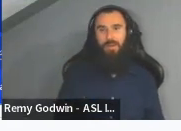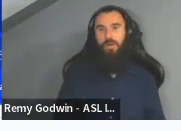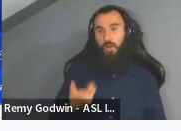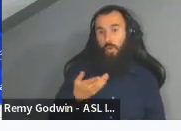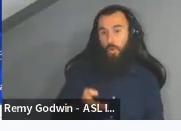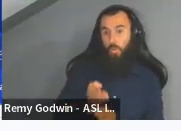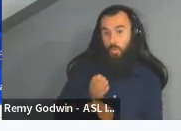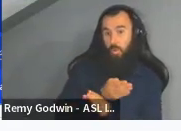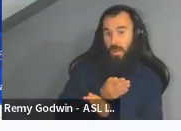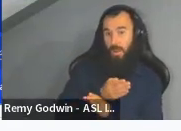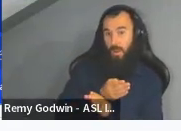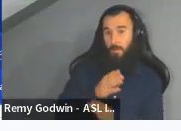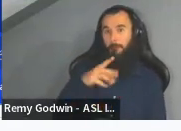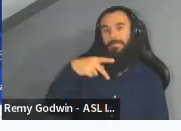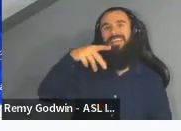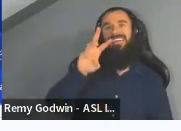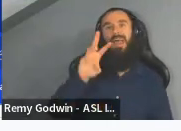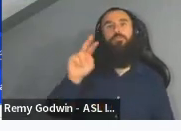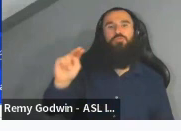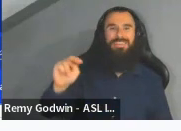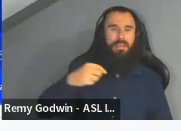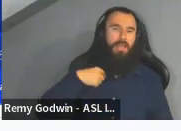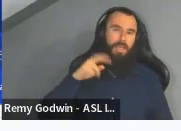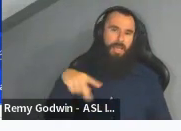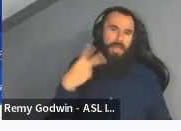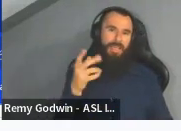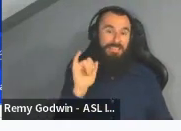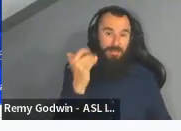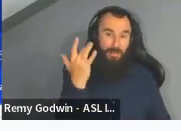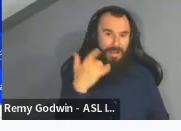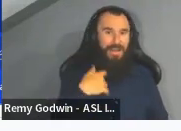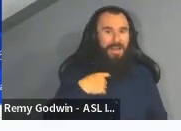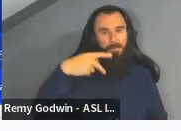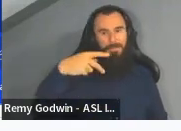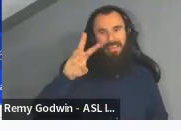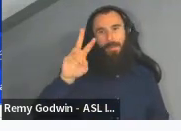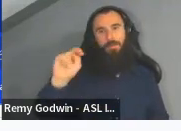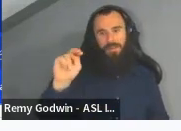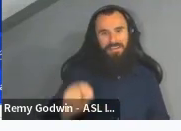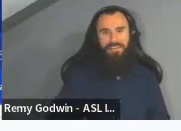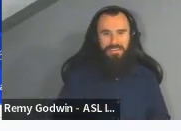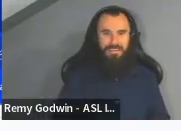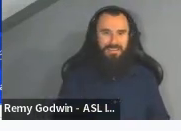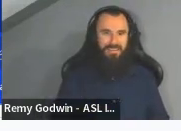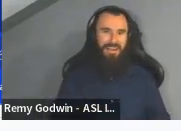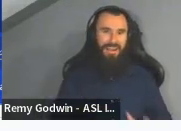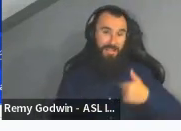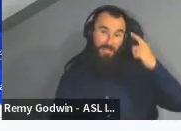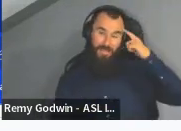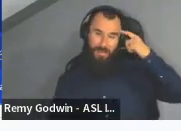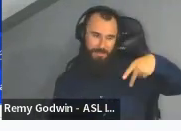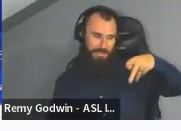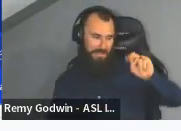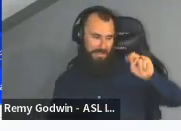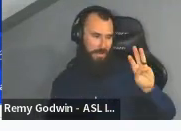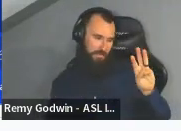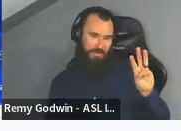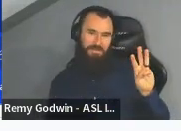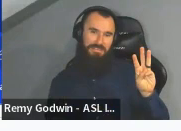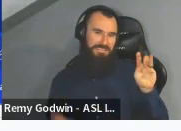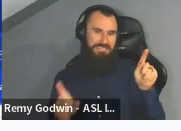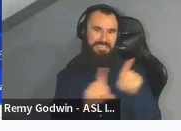written. Right. PWN. I'm sorry. I just no, I thought that because we share the